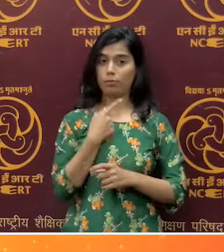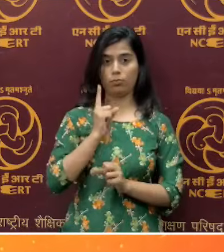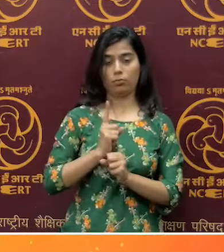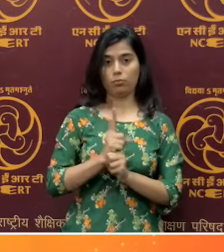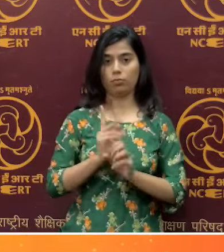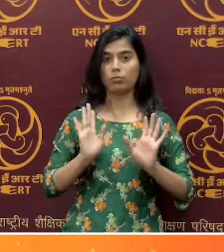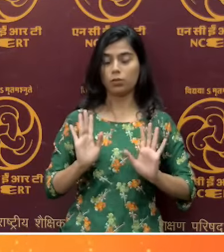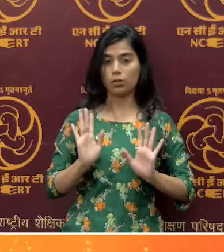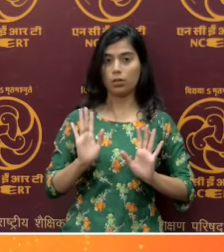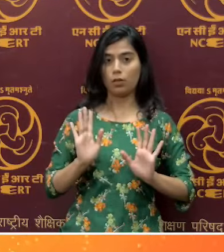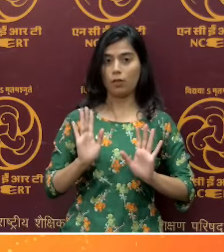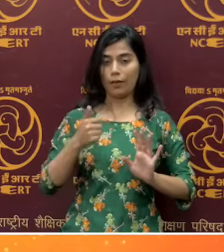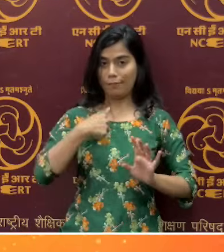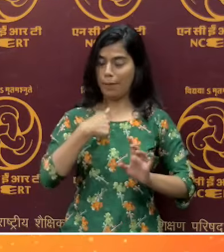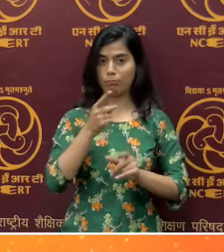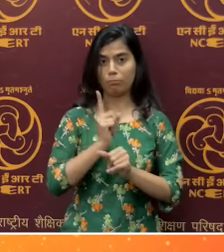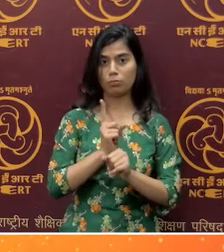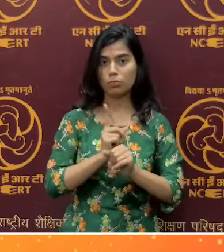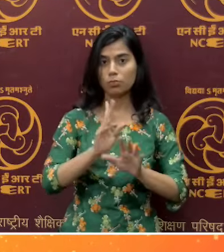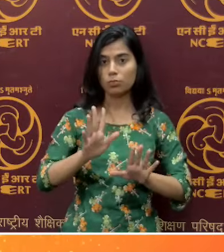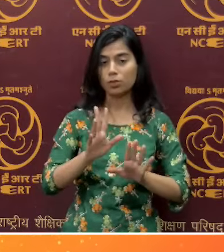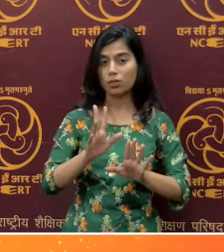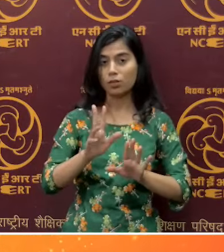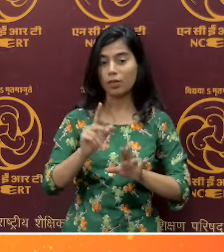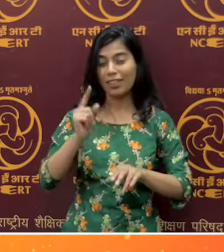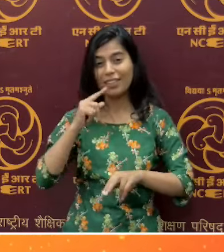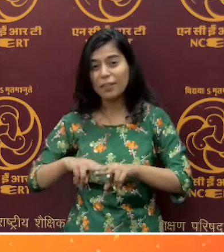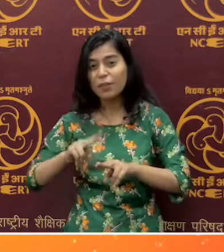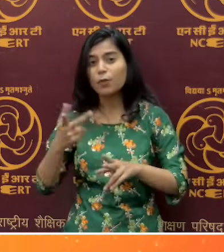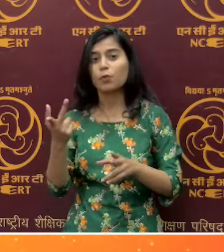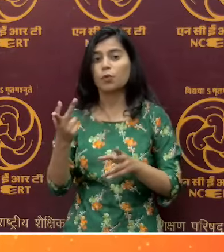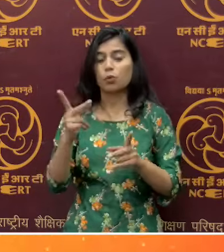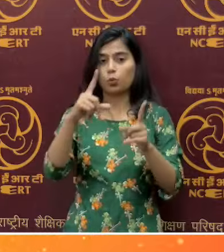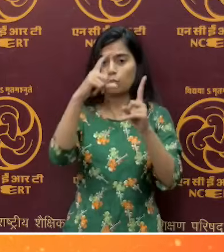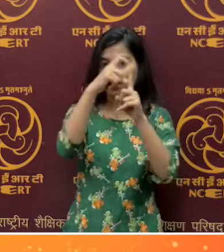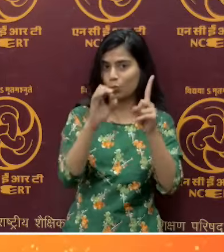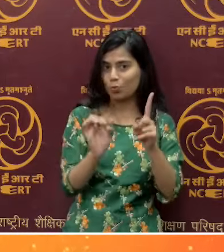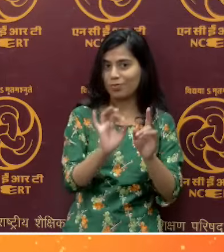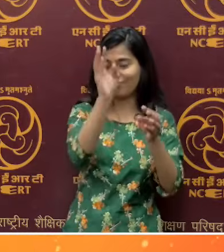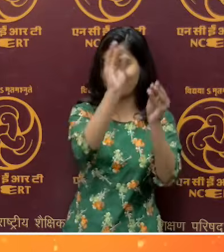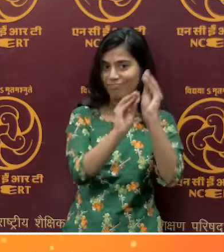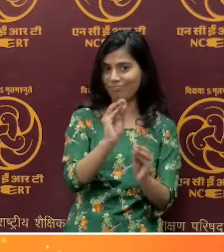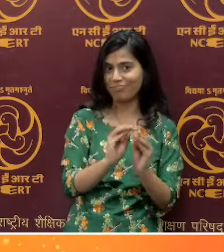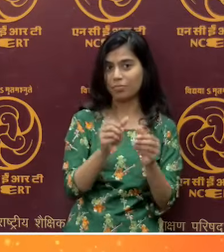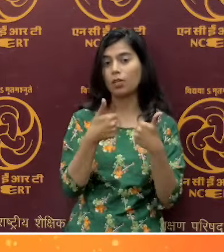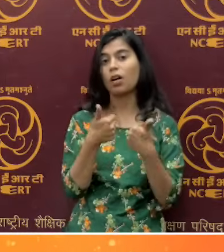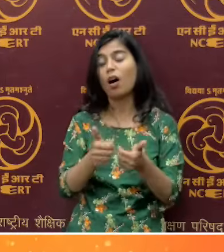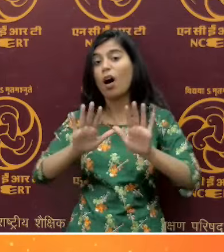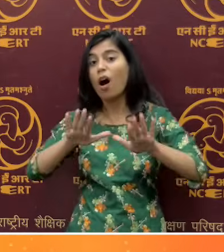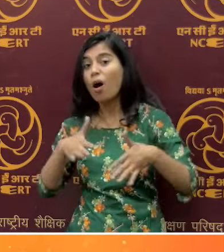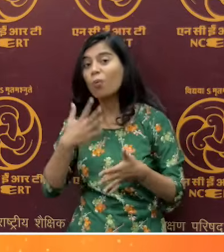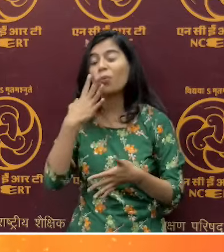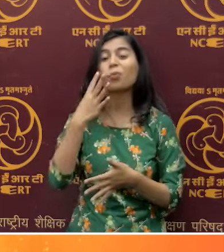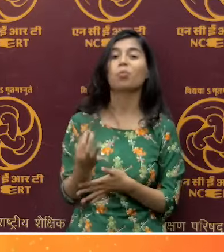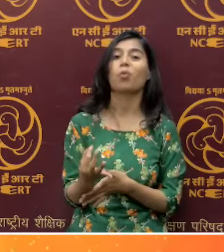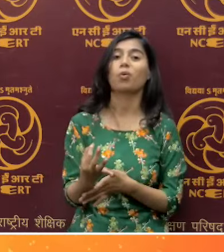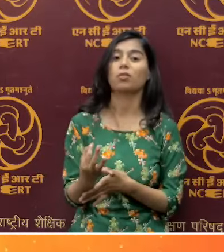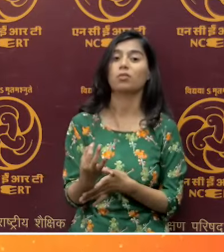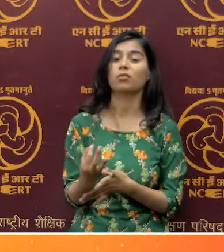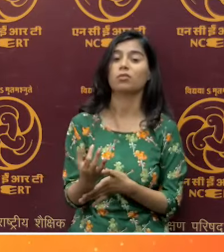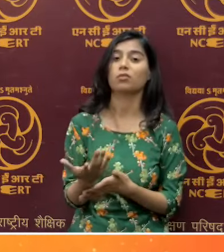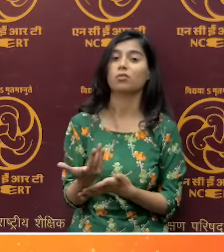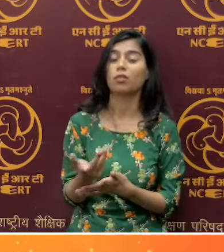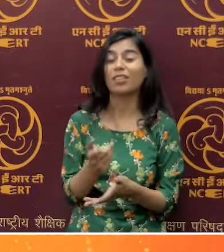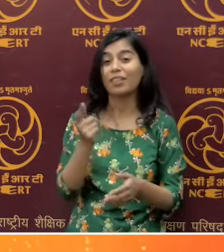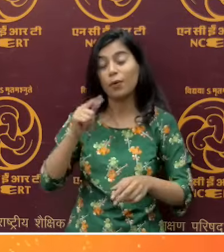you are continuously dealing with the children, and once you are doing this 63 statement screening, you understand that how important it is. We